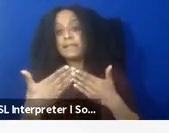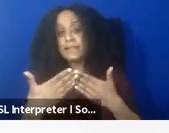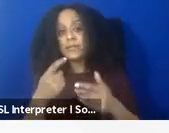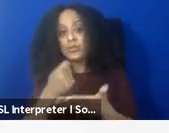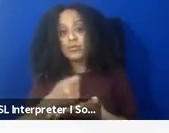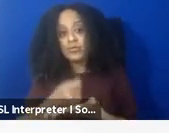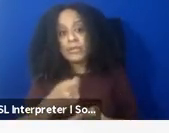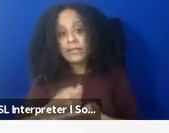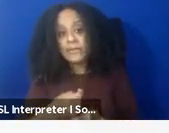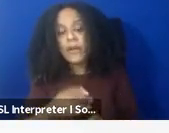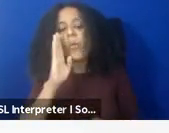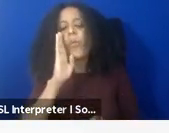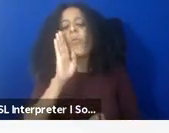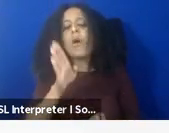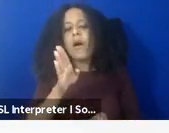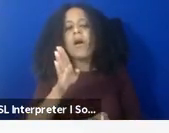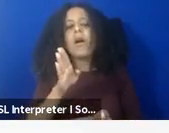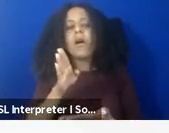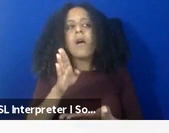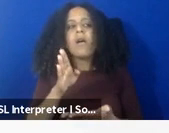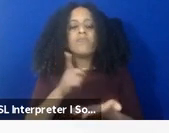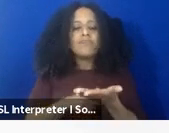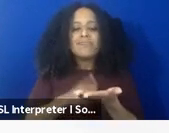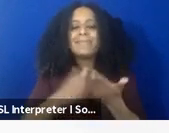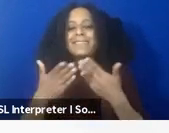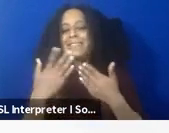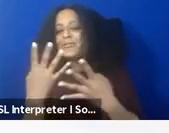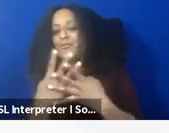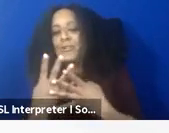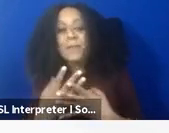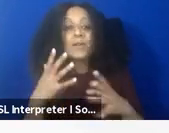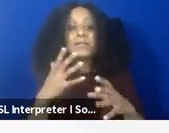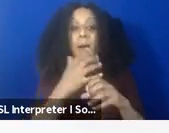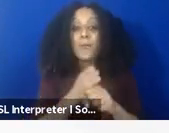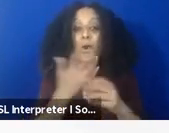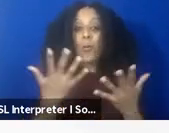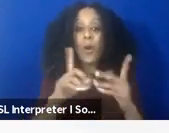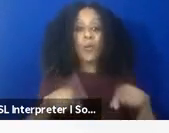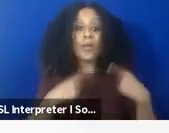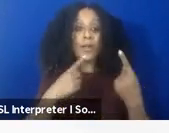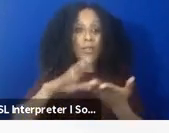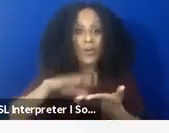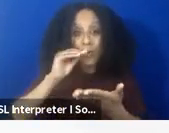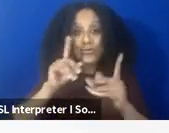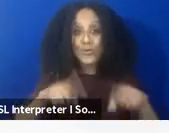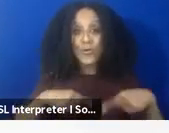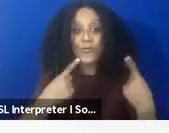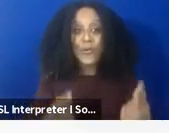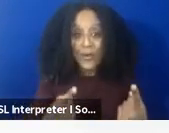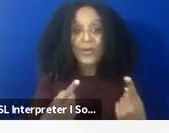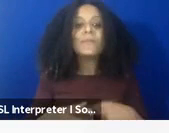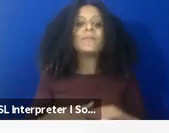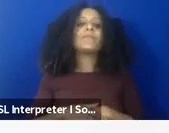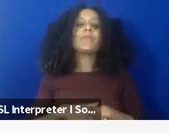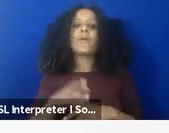So I'm going to finish by going over some easy screenings we can all do, but here's a quick brief summary of what we know so far about diabetes and vestibular pathology and